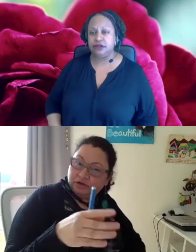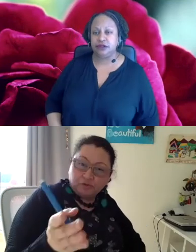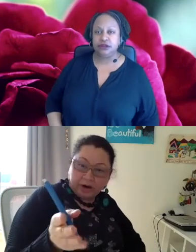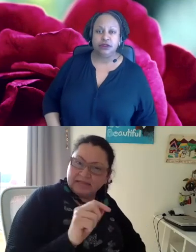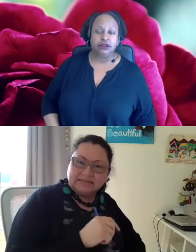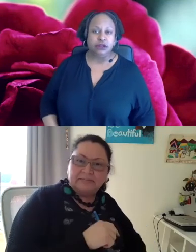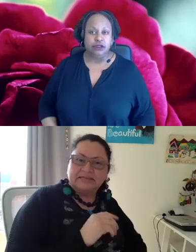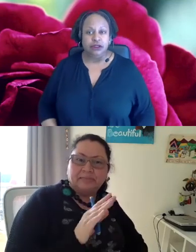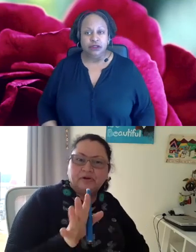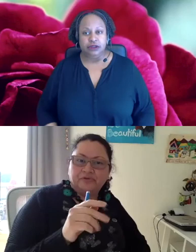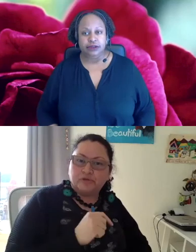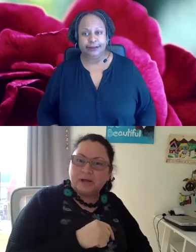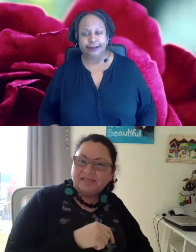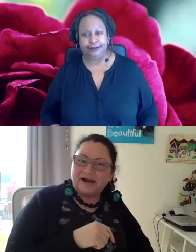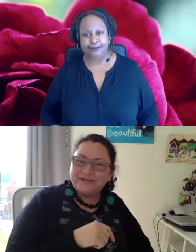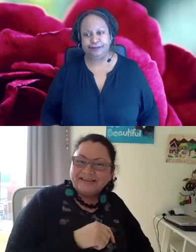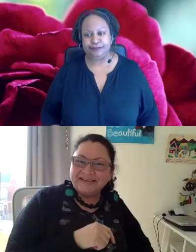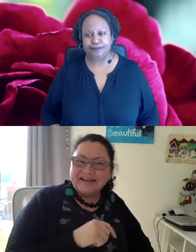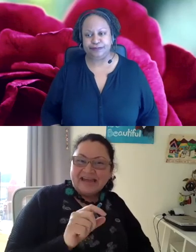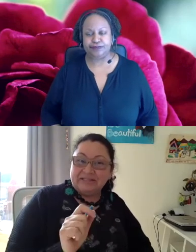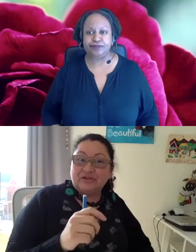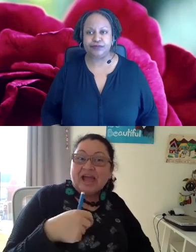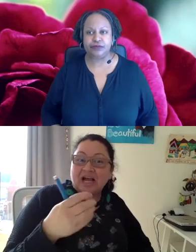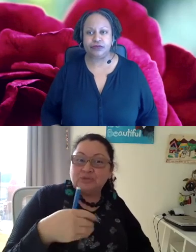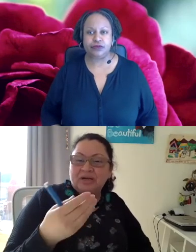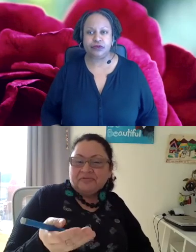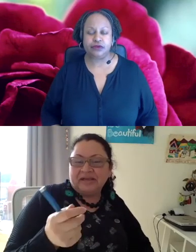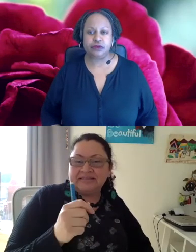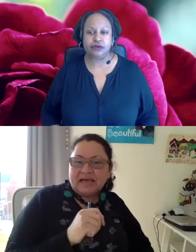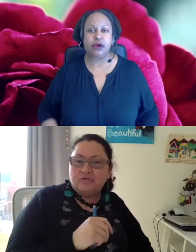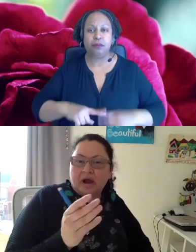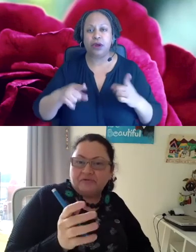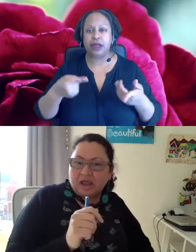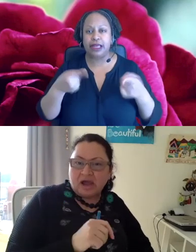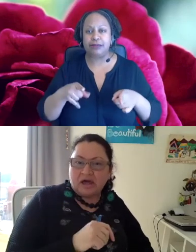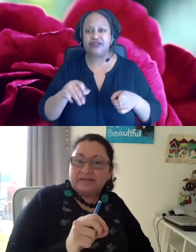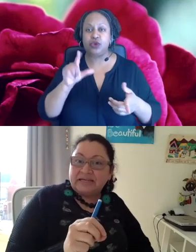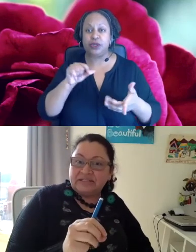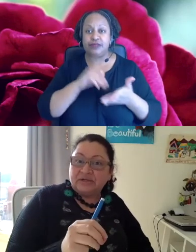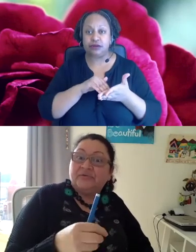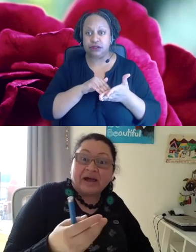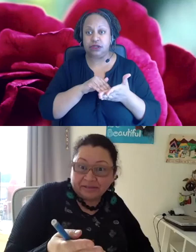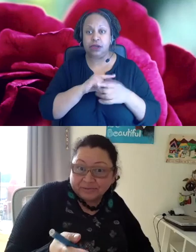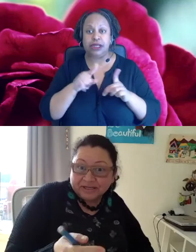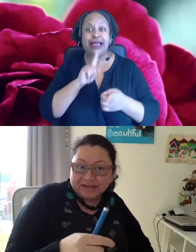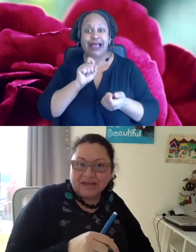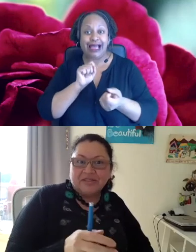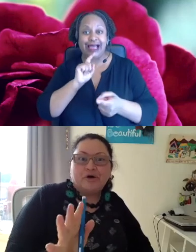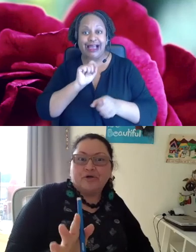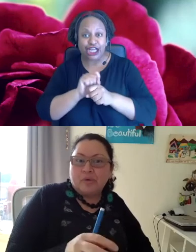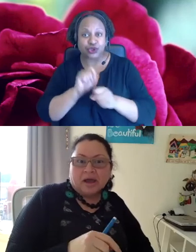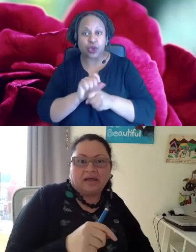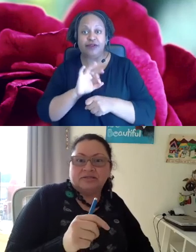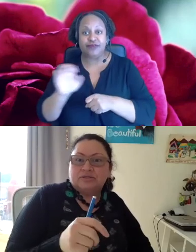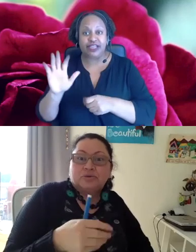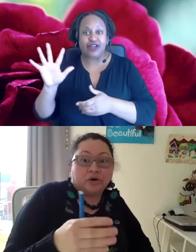is, we're in the same example of the 20,000, and so the actual fees that one of them got is 5,000, the